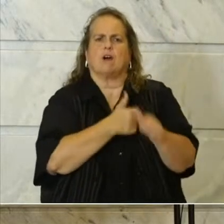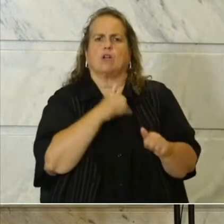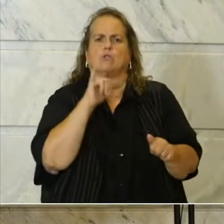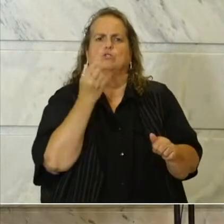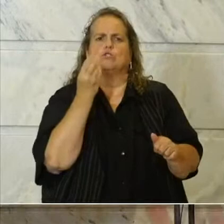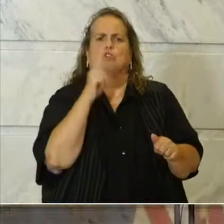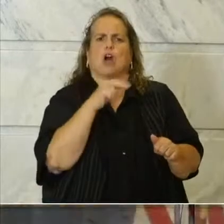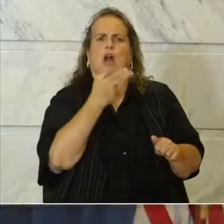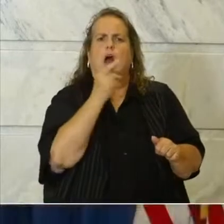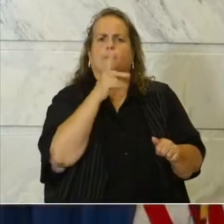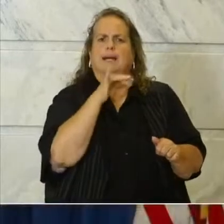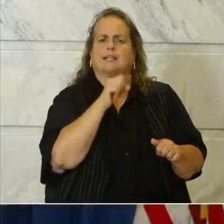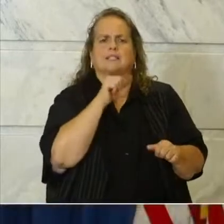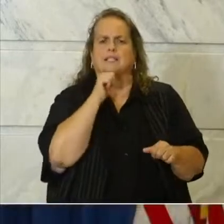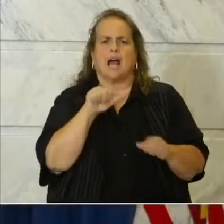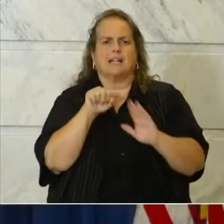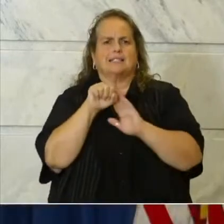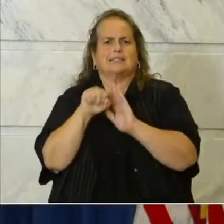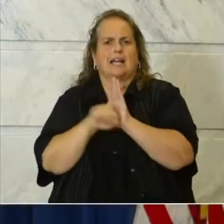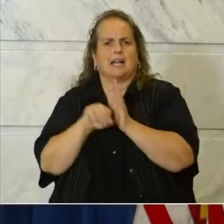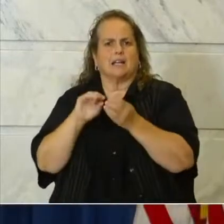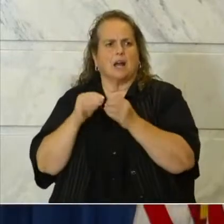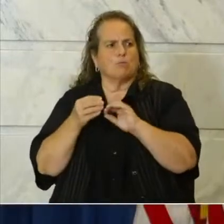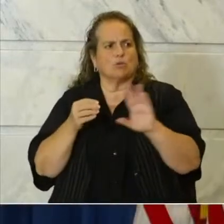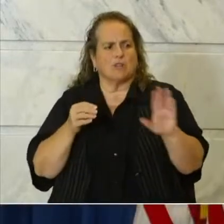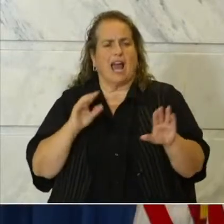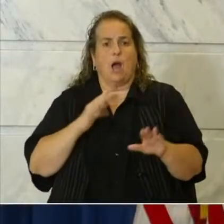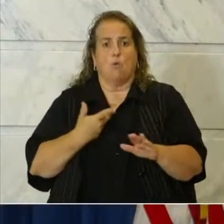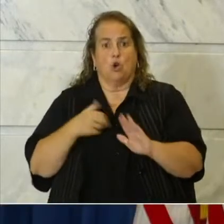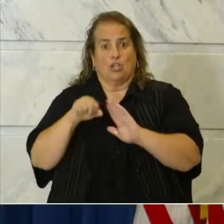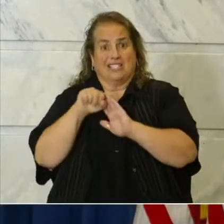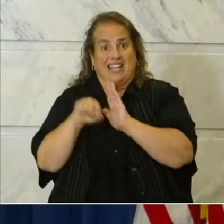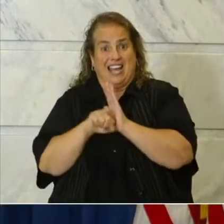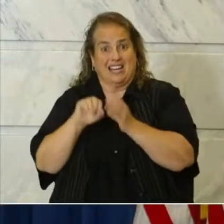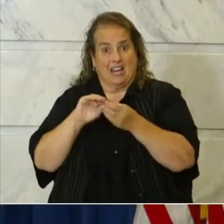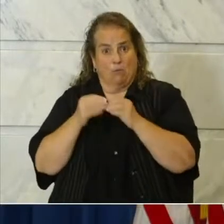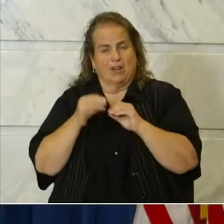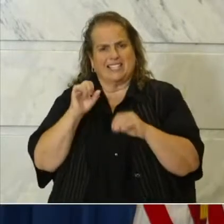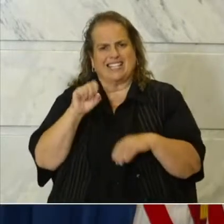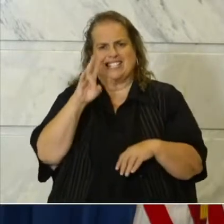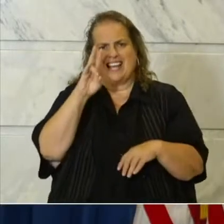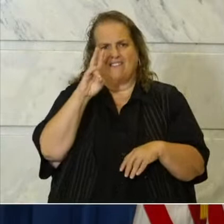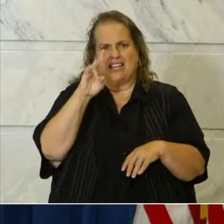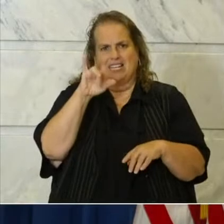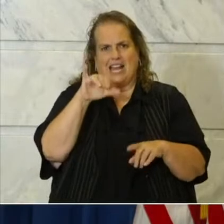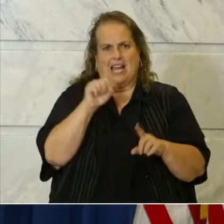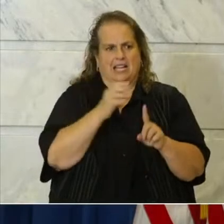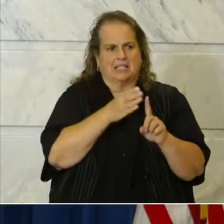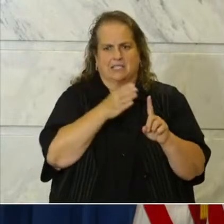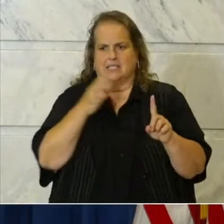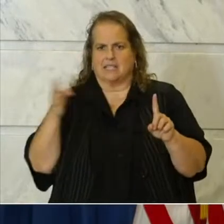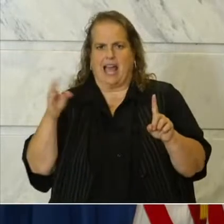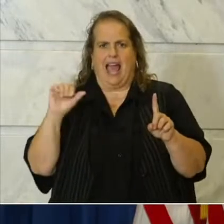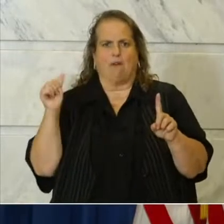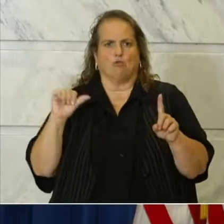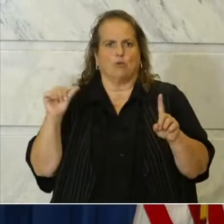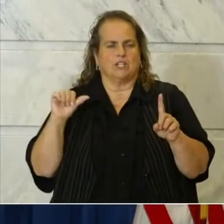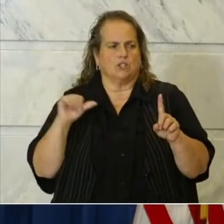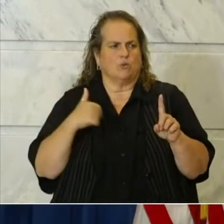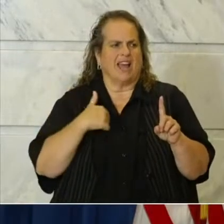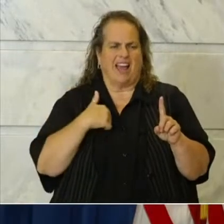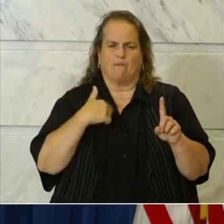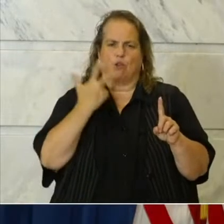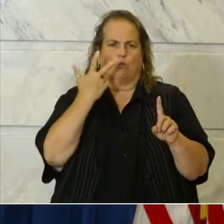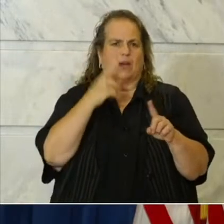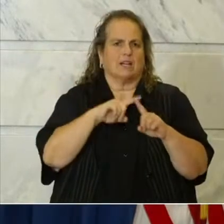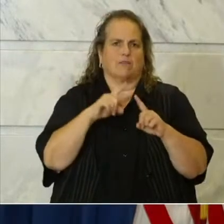Well, our state number is based on a 7-day rolling average, and we can get you a full, we've got about 3 paragraphs about how we calculate